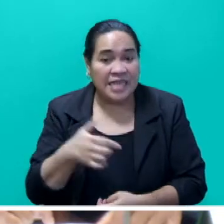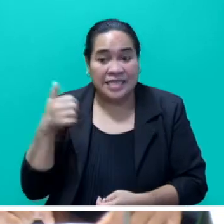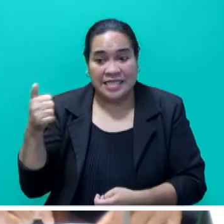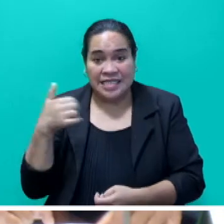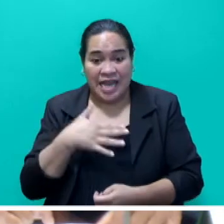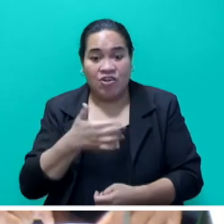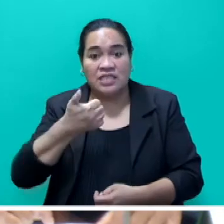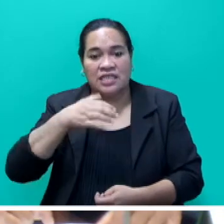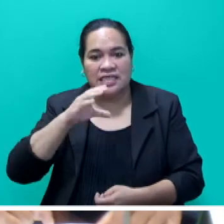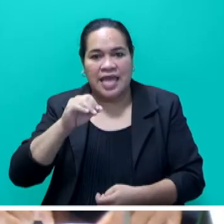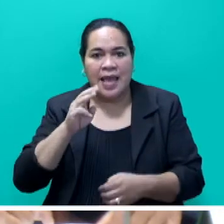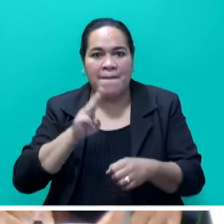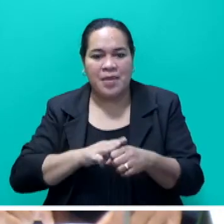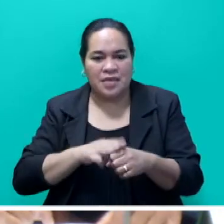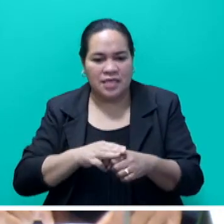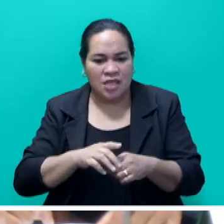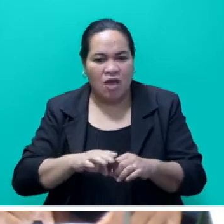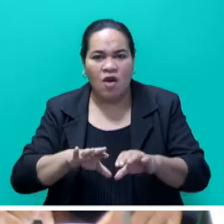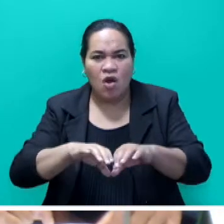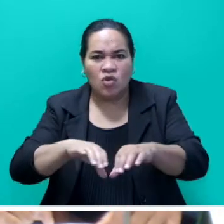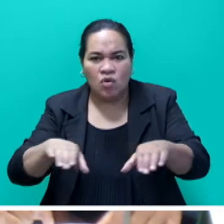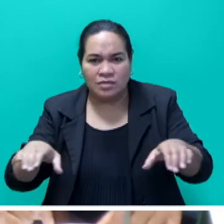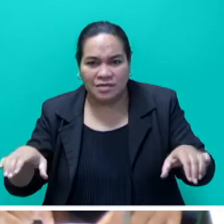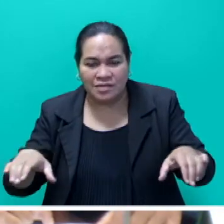660 meters of coastline, we are looking at